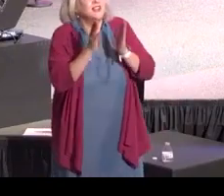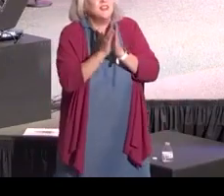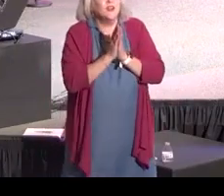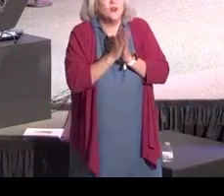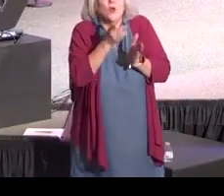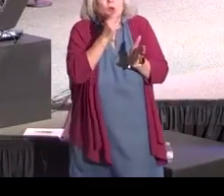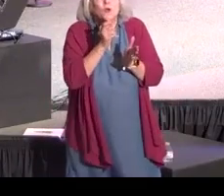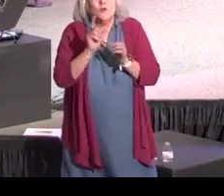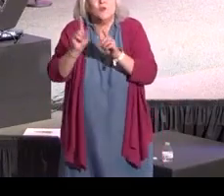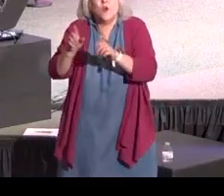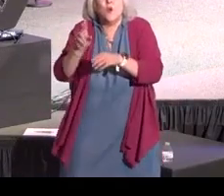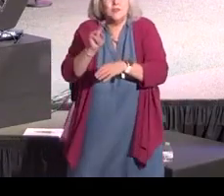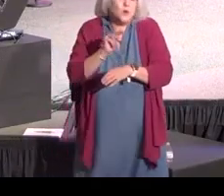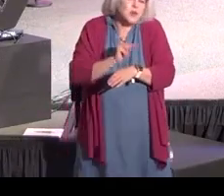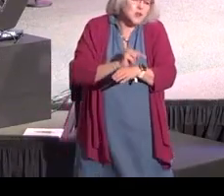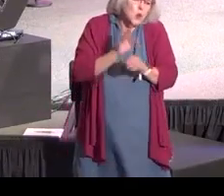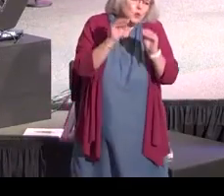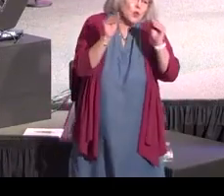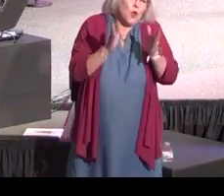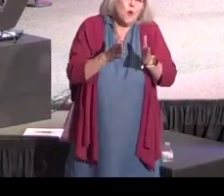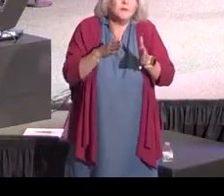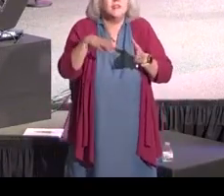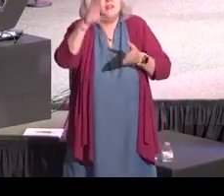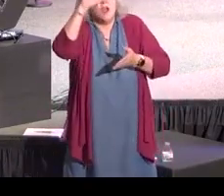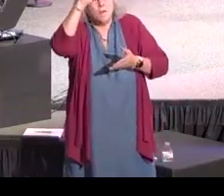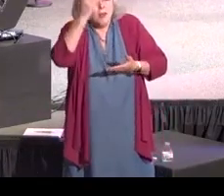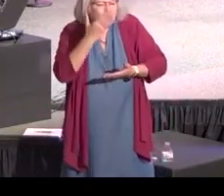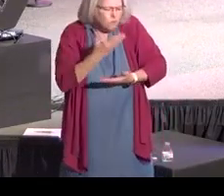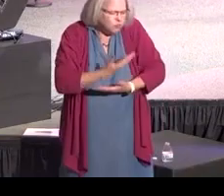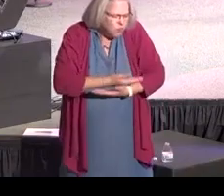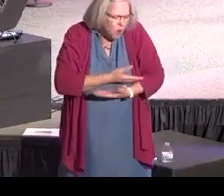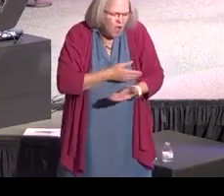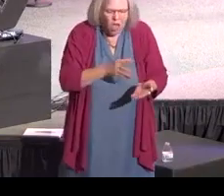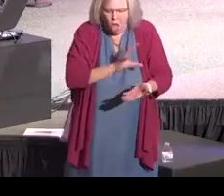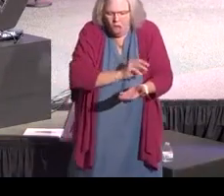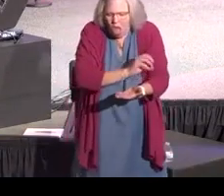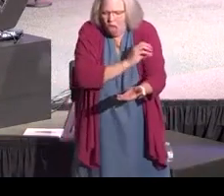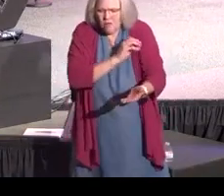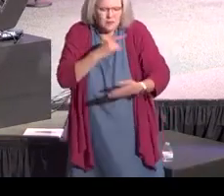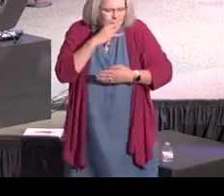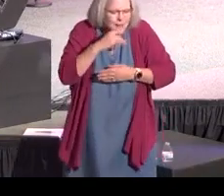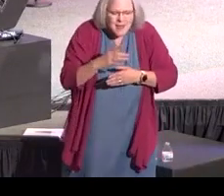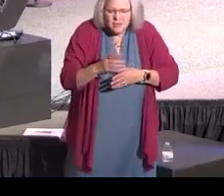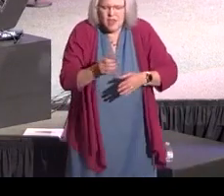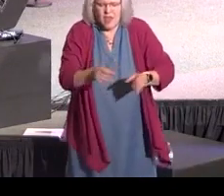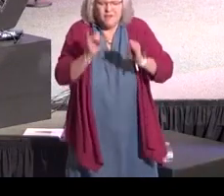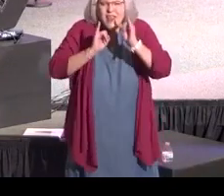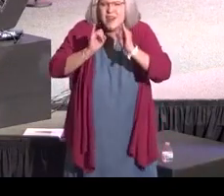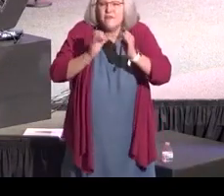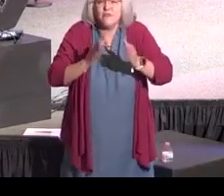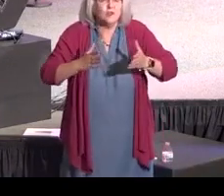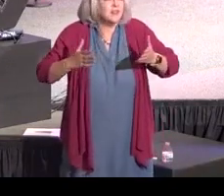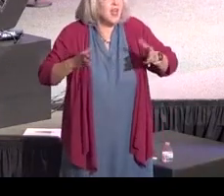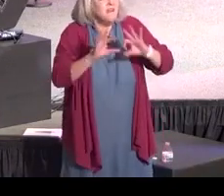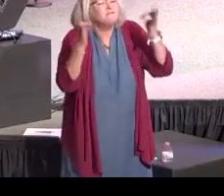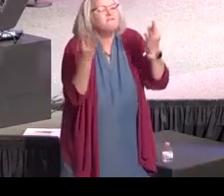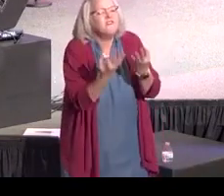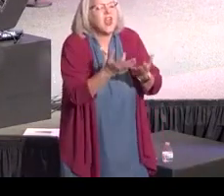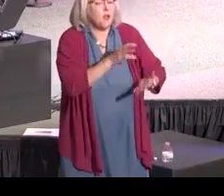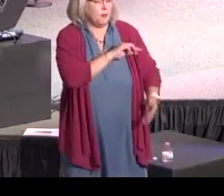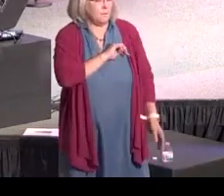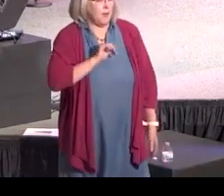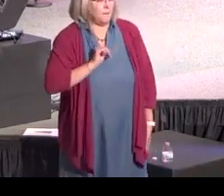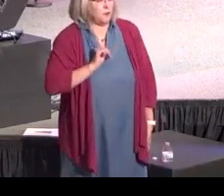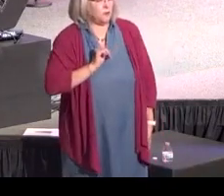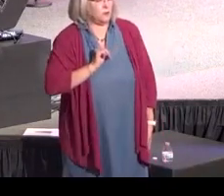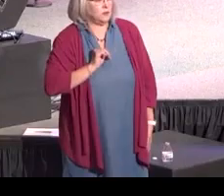who are going into a nursing home? Can you pray for my brother who has cancer? Can you pray for my kids who are going through job interviews? Can you pray, you know, family members?"